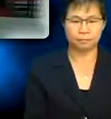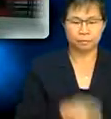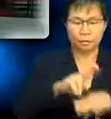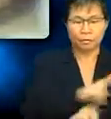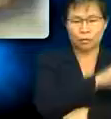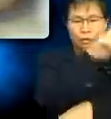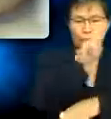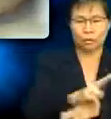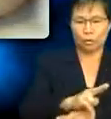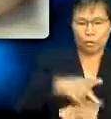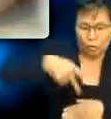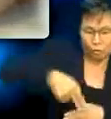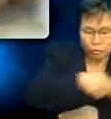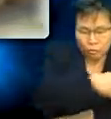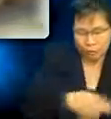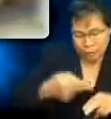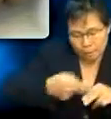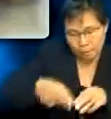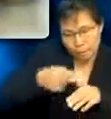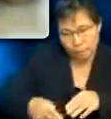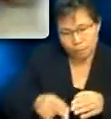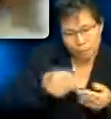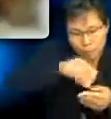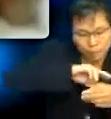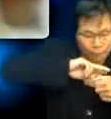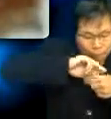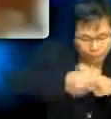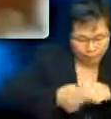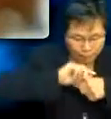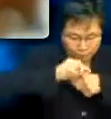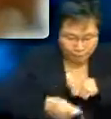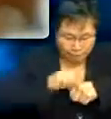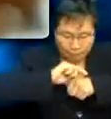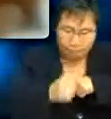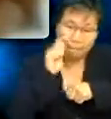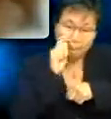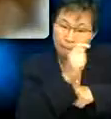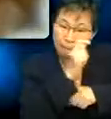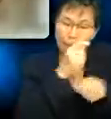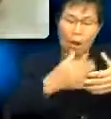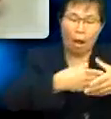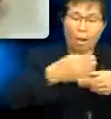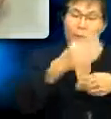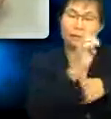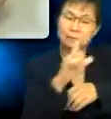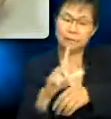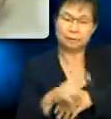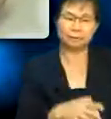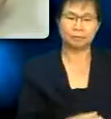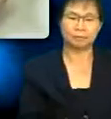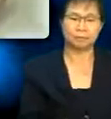Use a forceps and a razor blade to peel off the onion's inner epidermal cell.